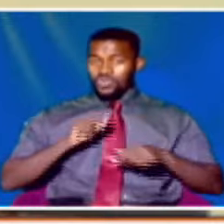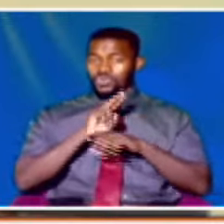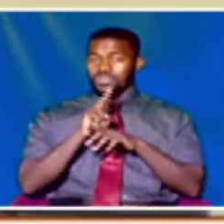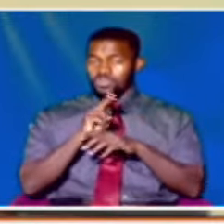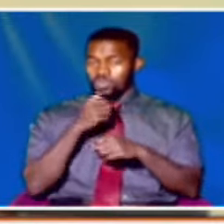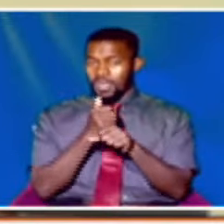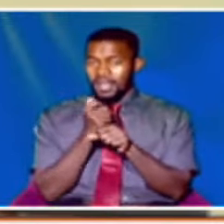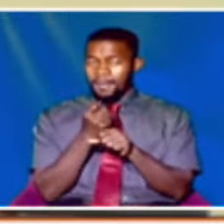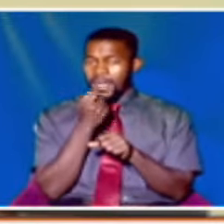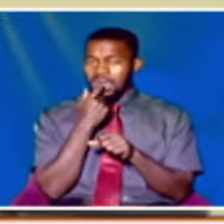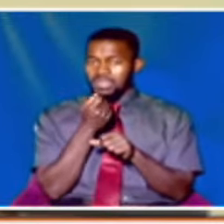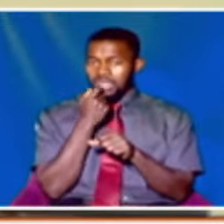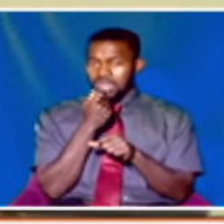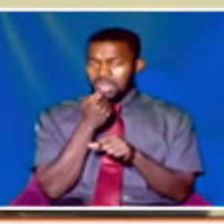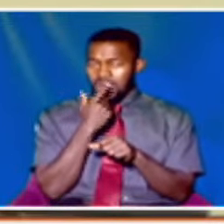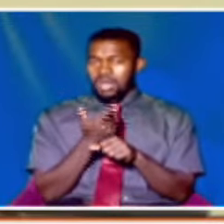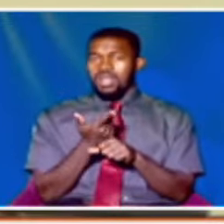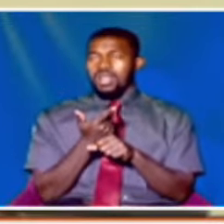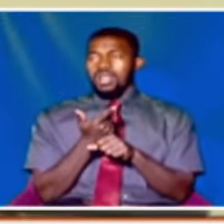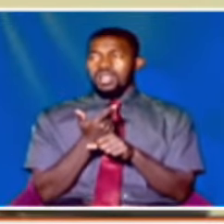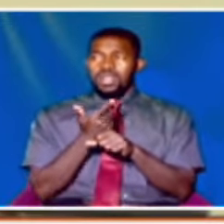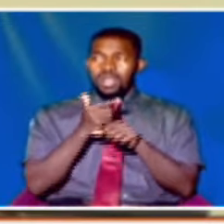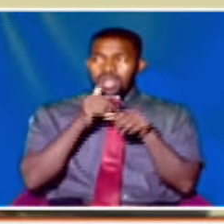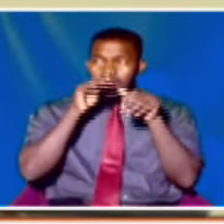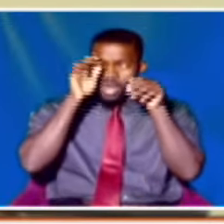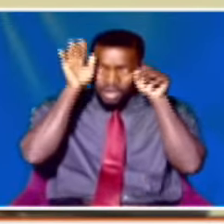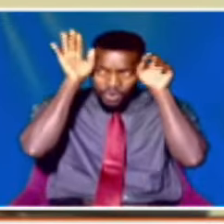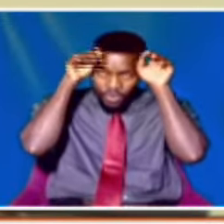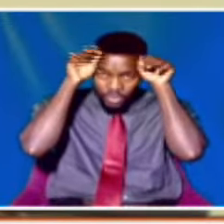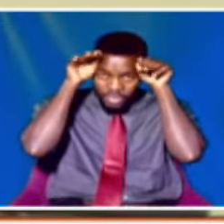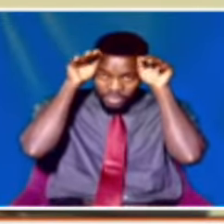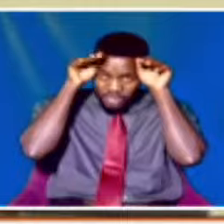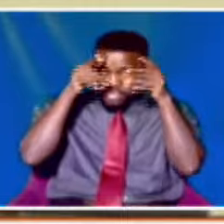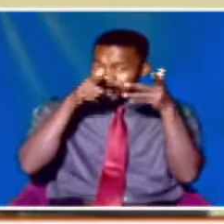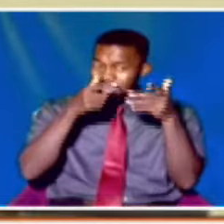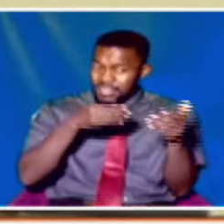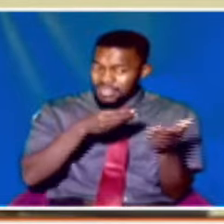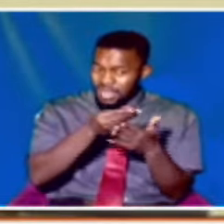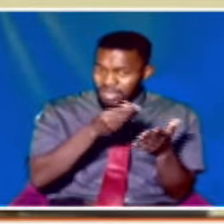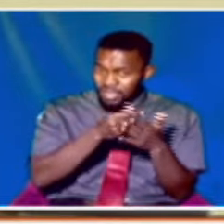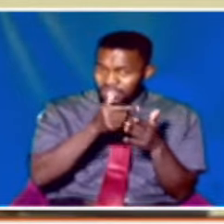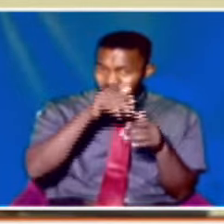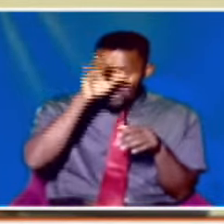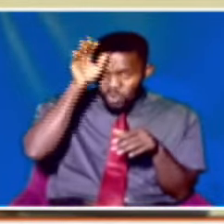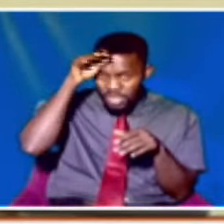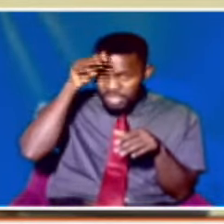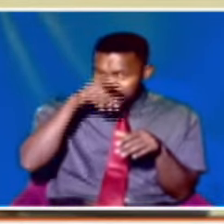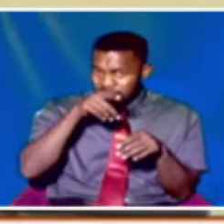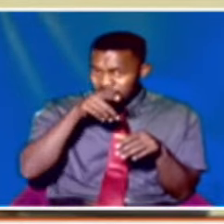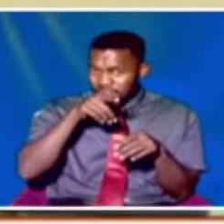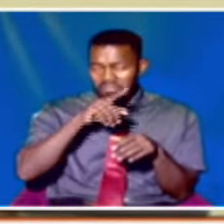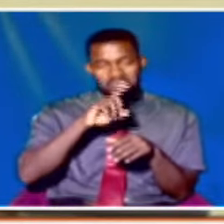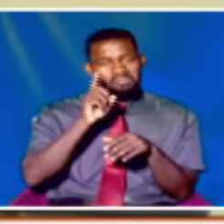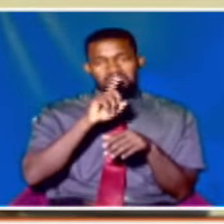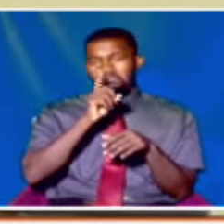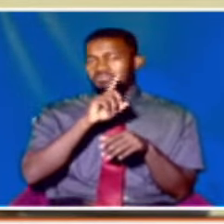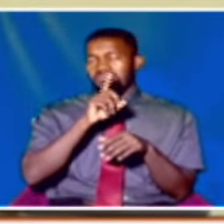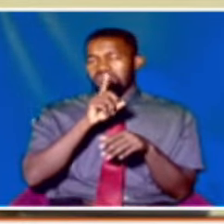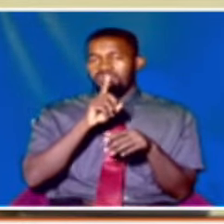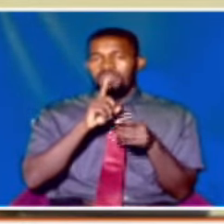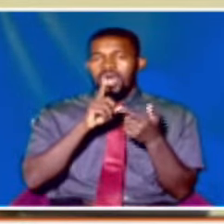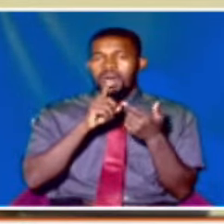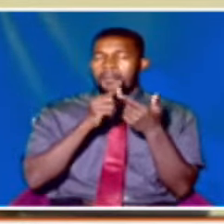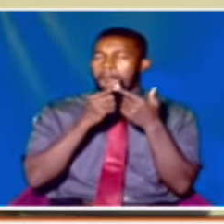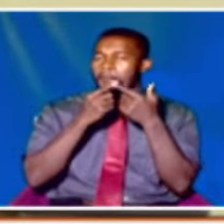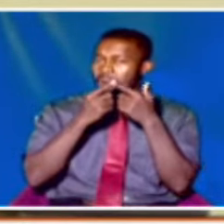With the donkey buyers, donkey sellers, they are not selling the donkeys because they wish to, most of the farmers. But there